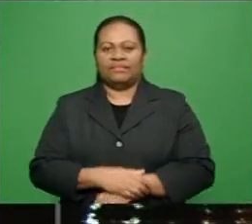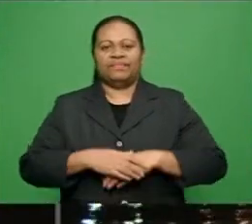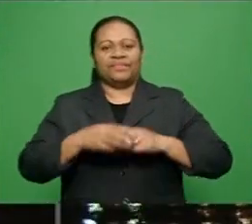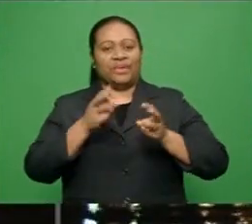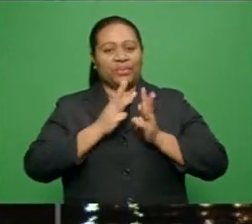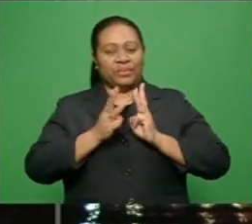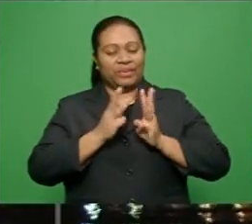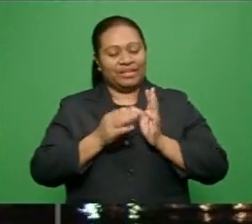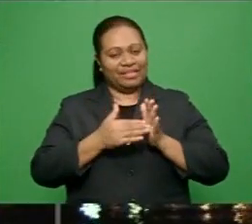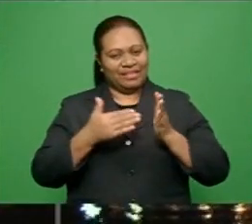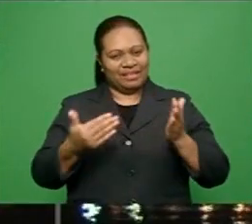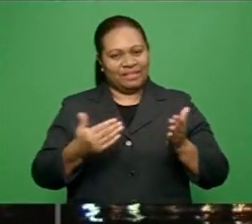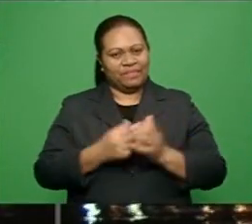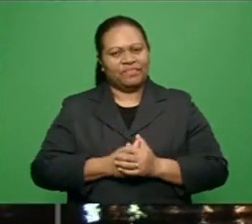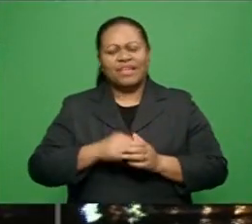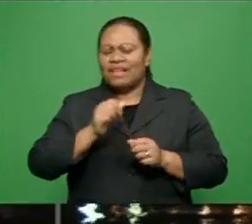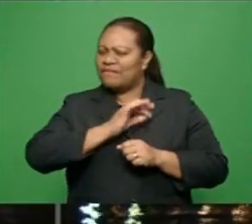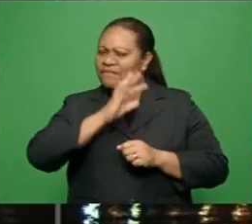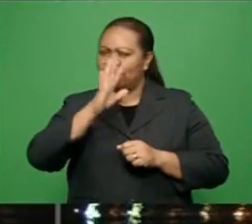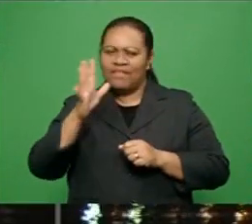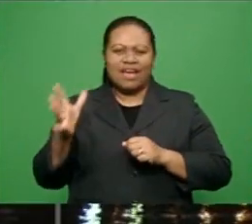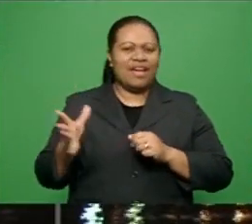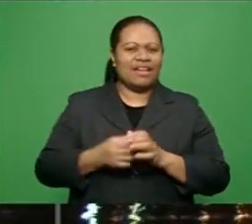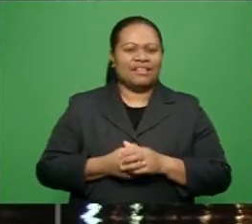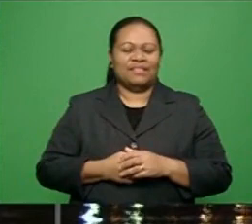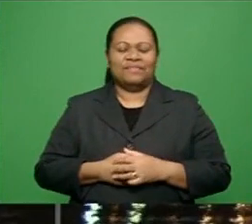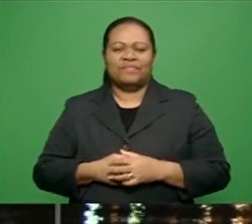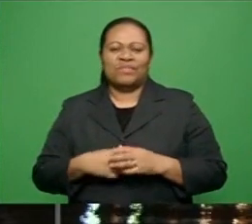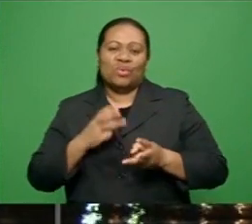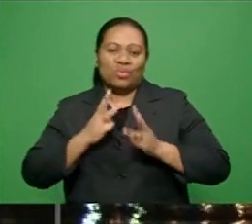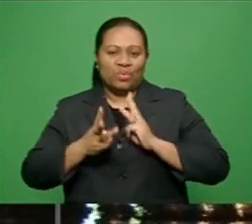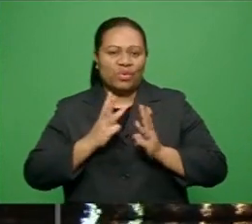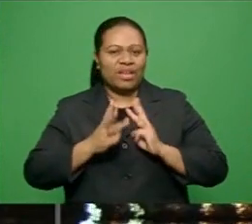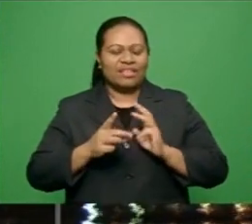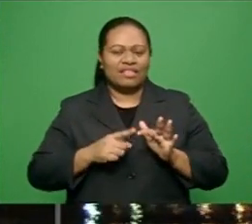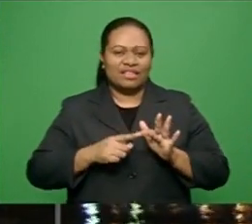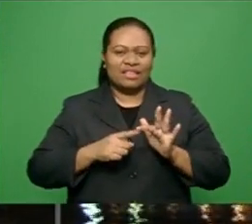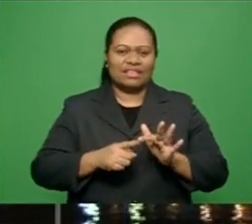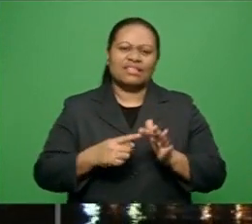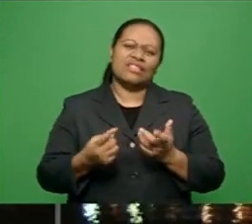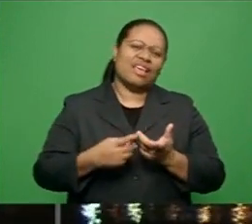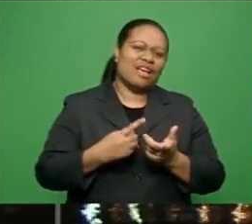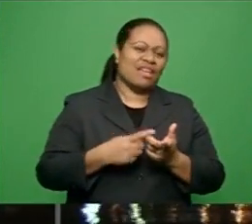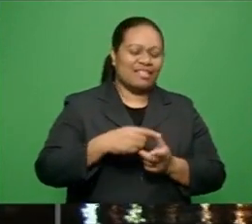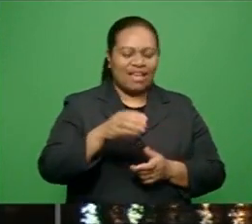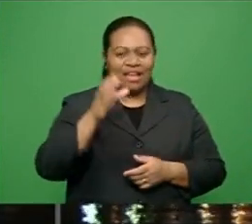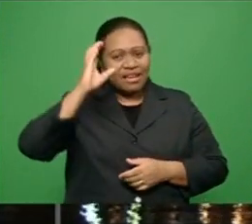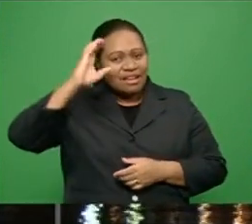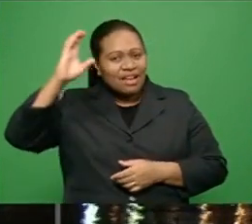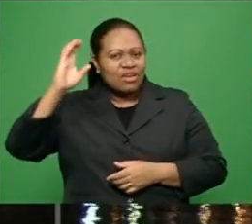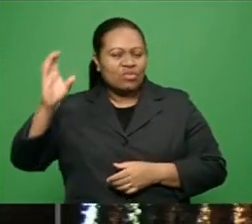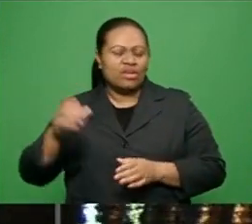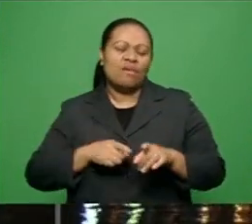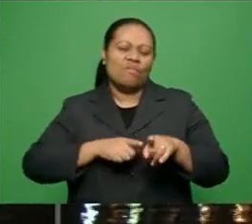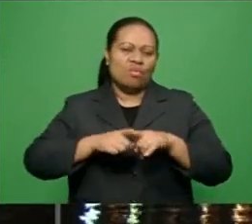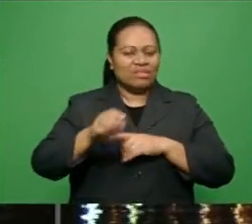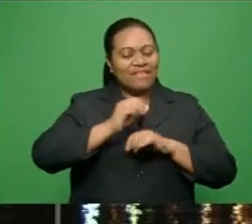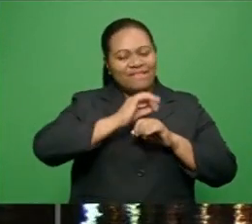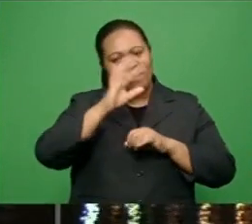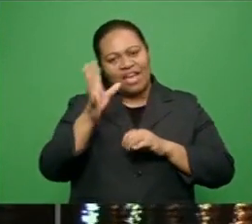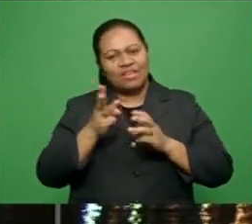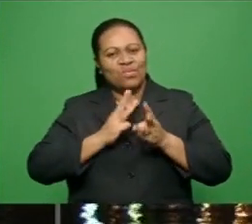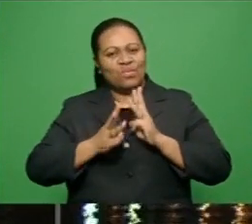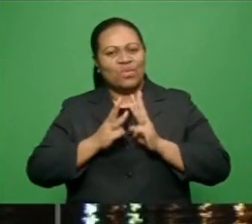Quick look at weather. It was fine apart from brief showers that prevailed over eastern parts and interior parts of the country. Mainly fine weather with